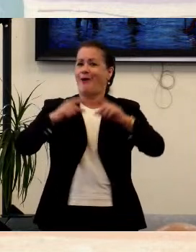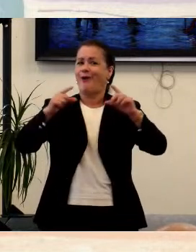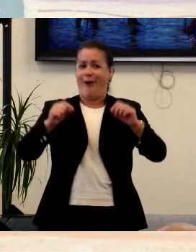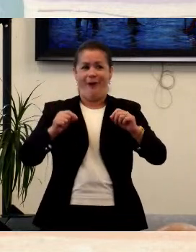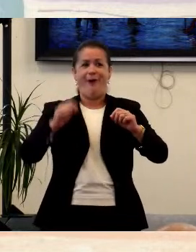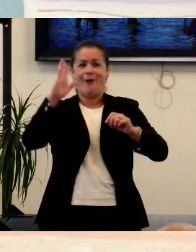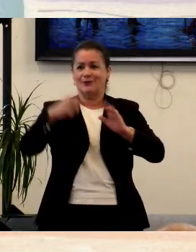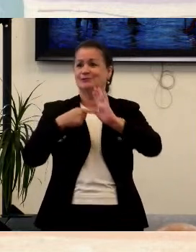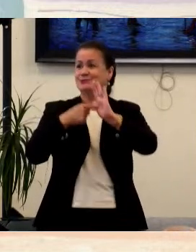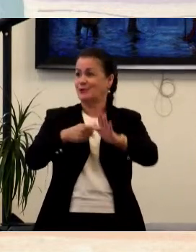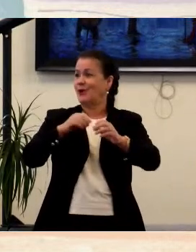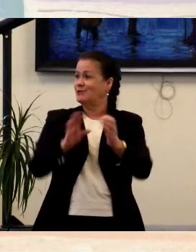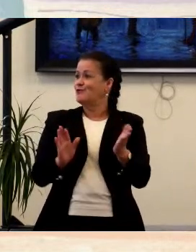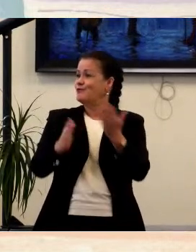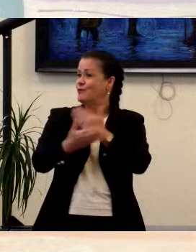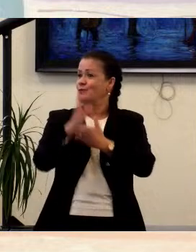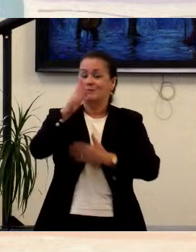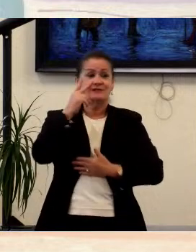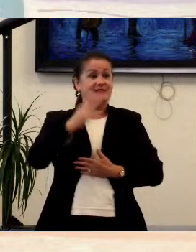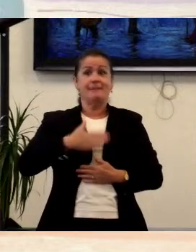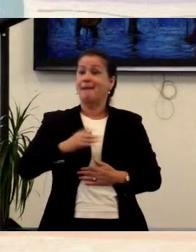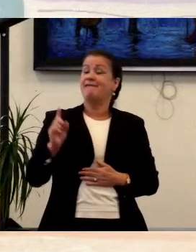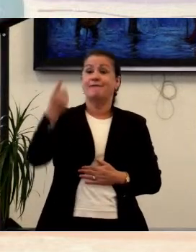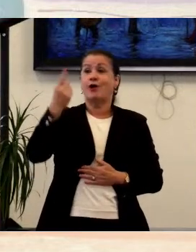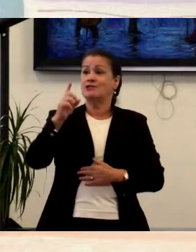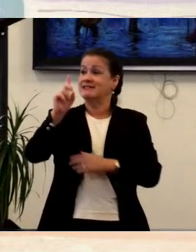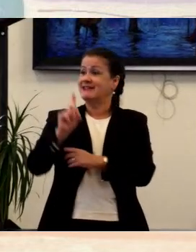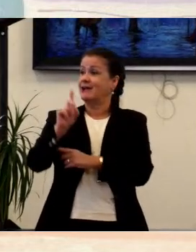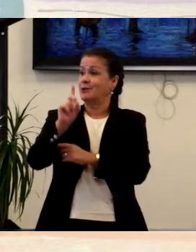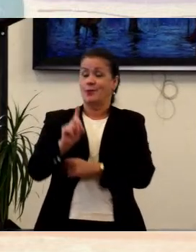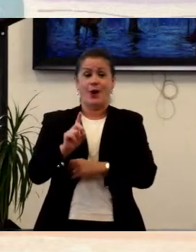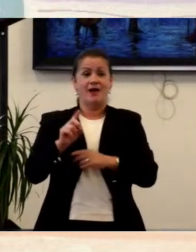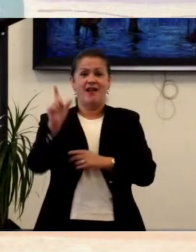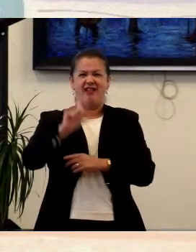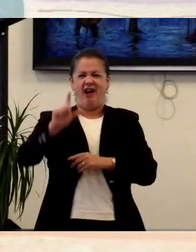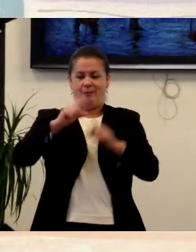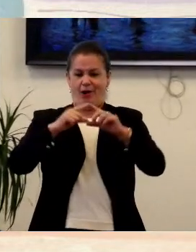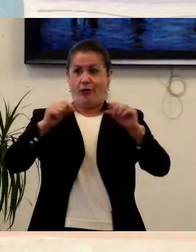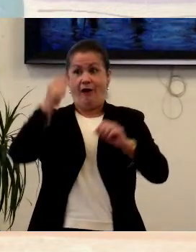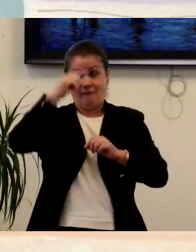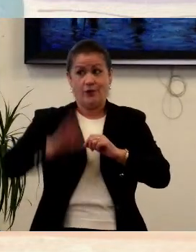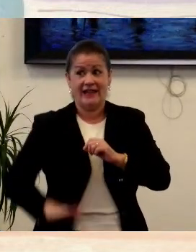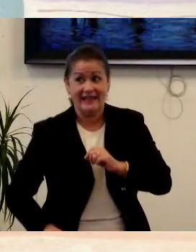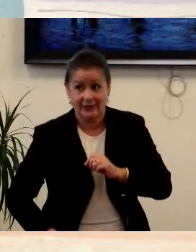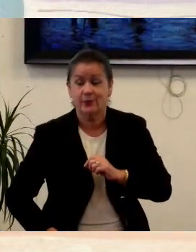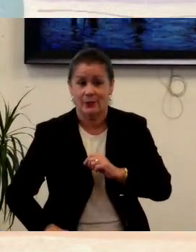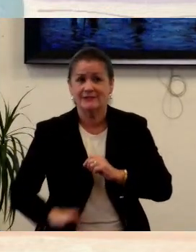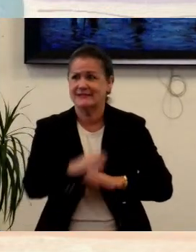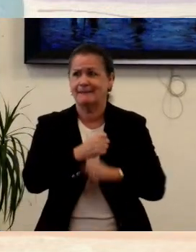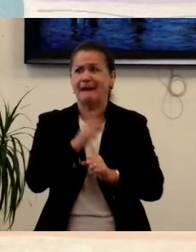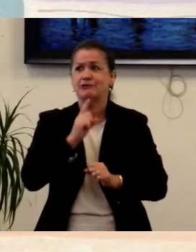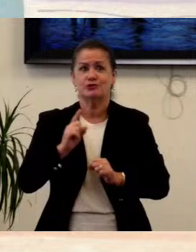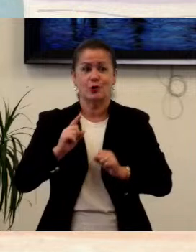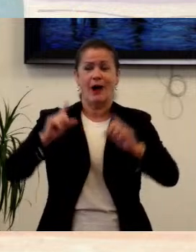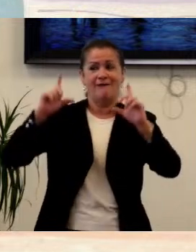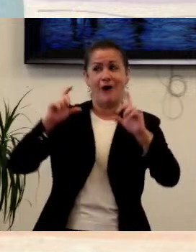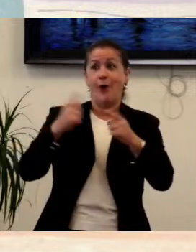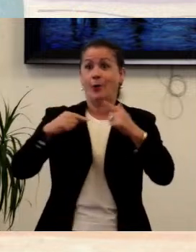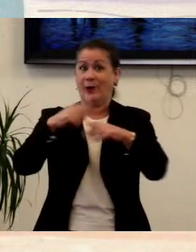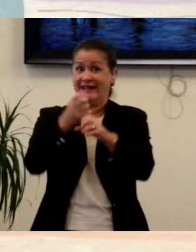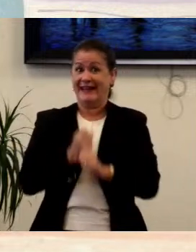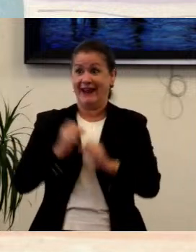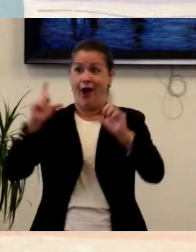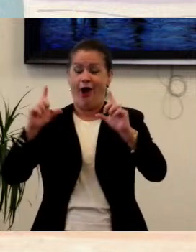the room. My first Delaware library card for the little ones, and make sure you take a photo. It's a great photo op when they get their